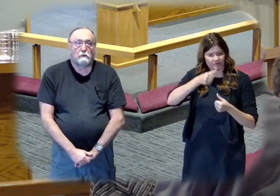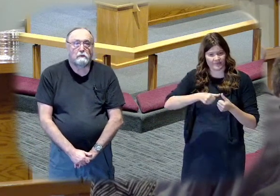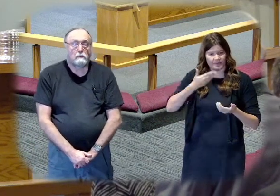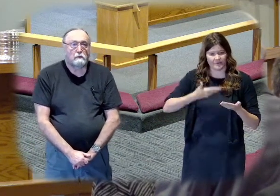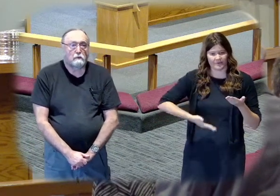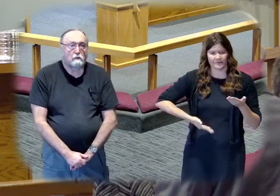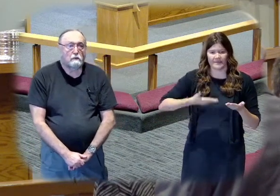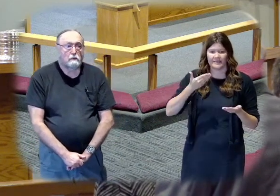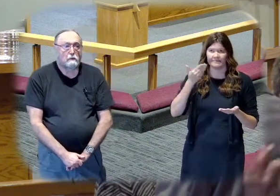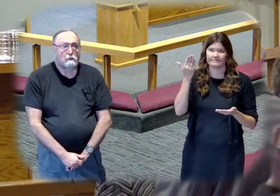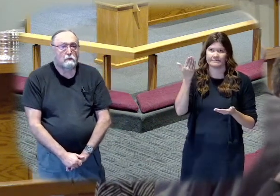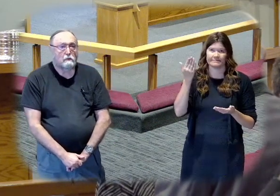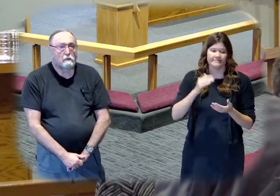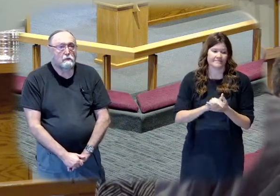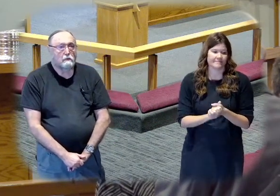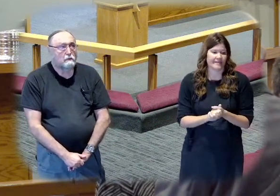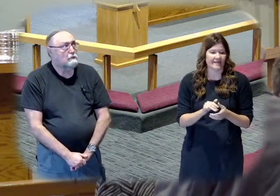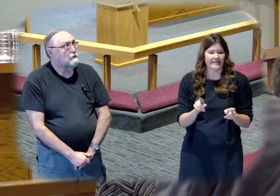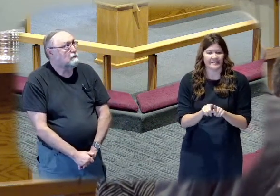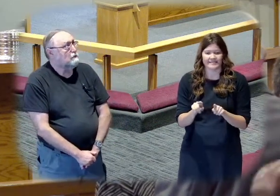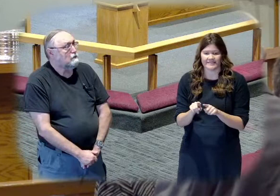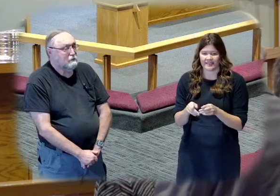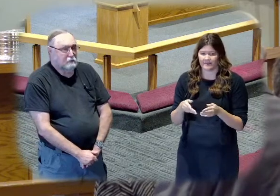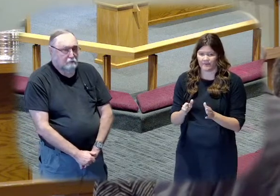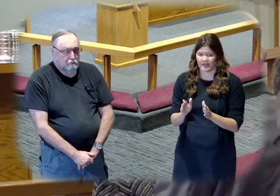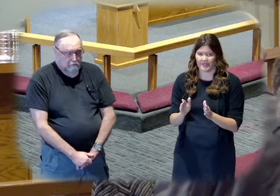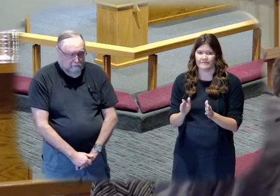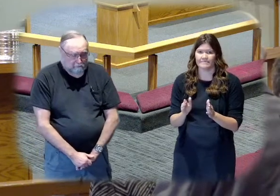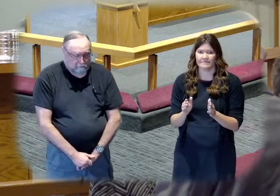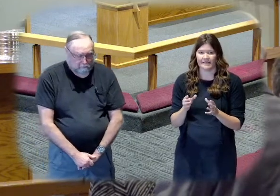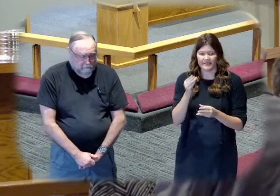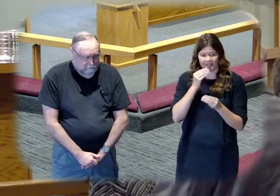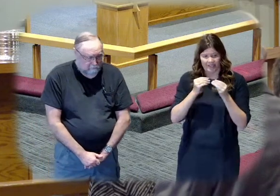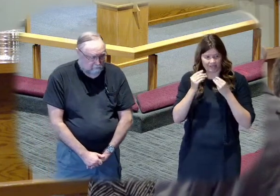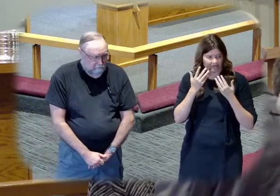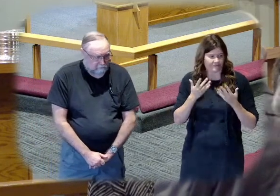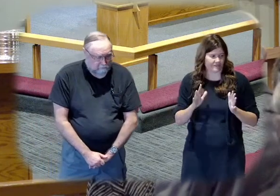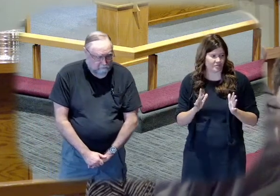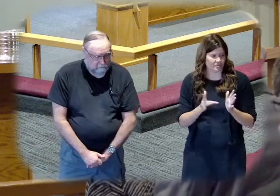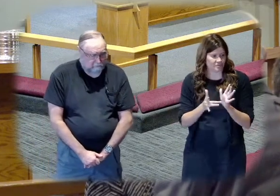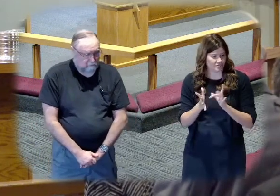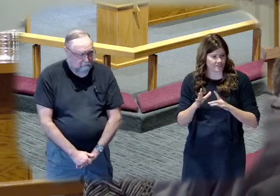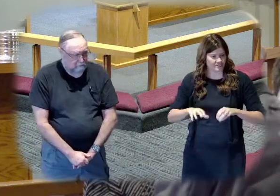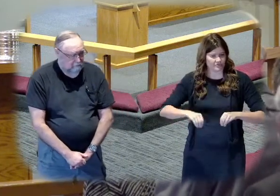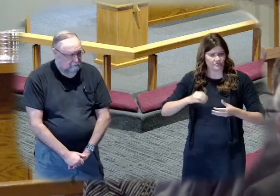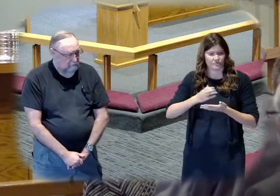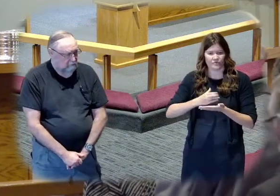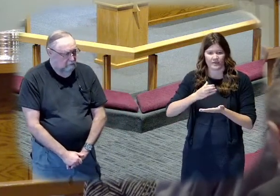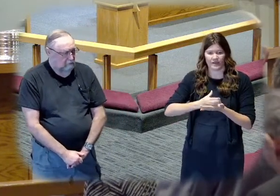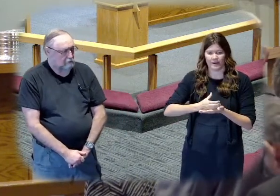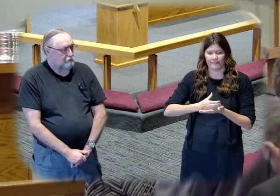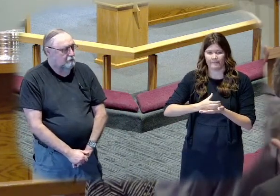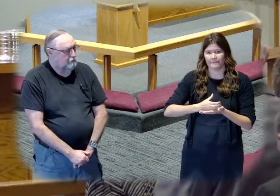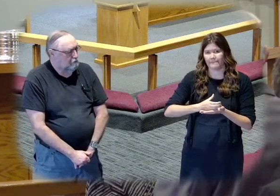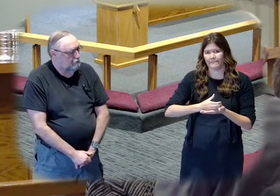remembrance of me." In the same way also, after supper, he took the cup.